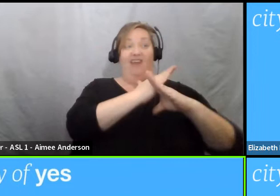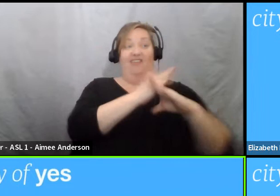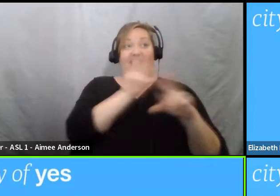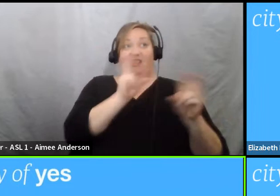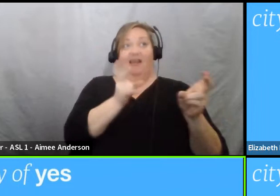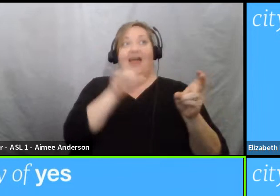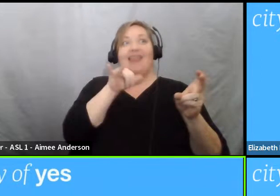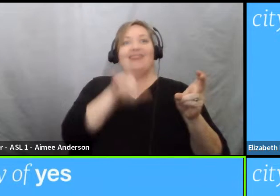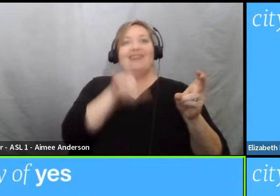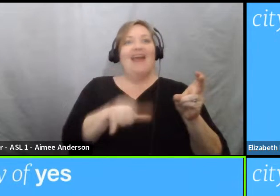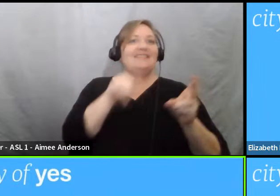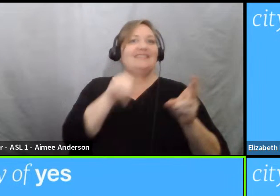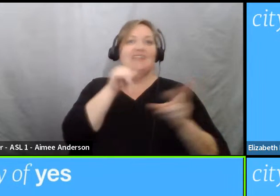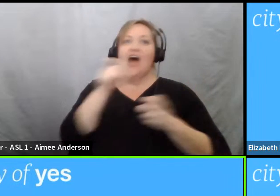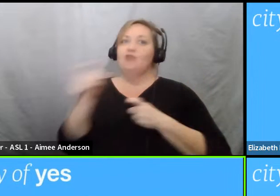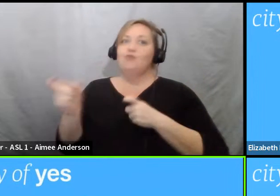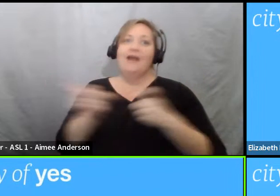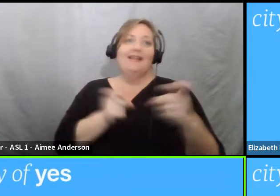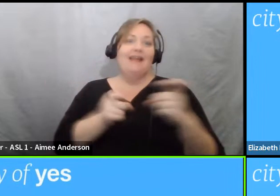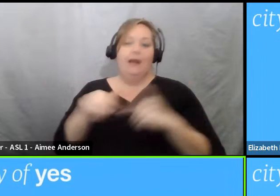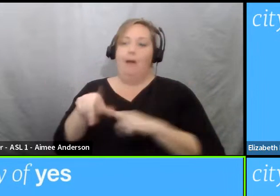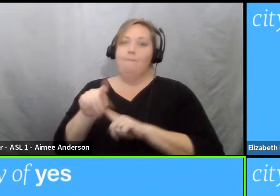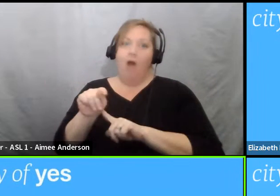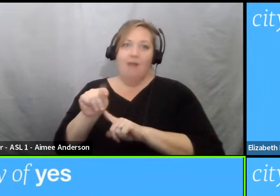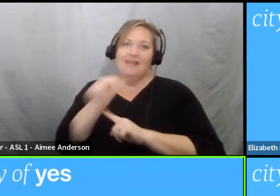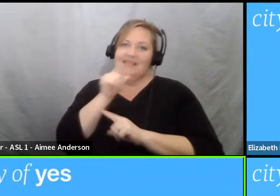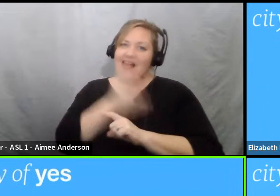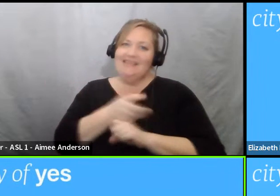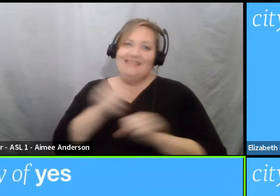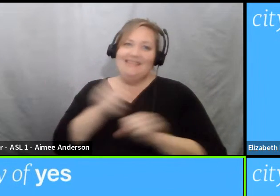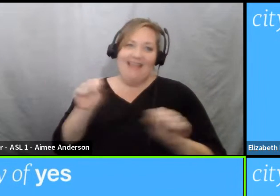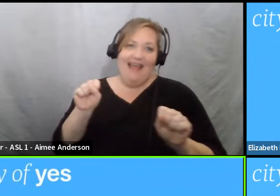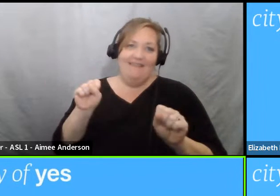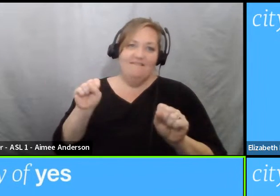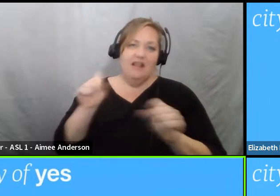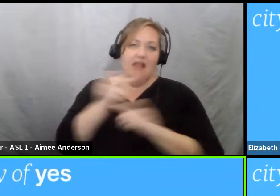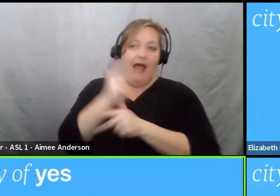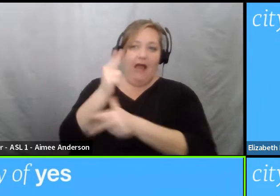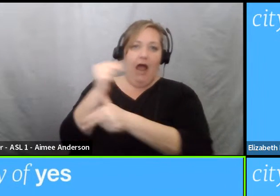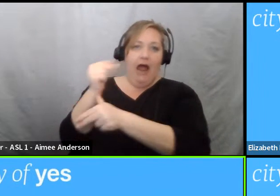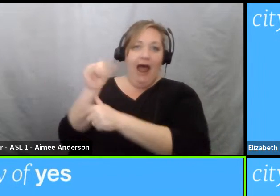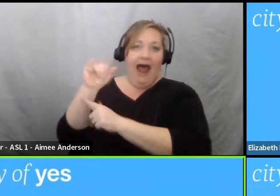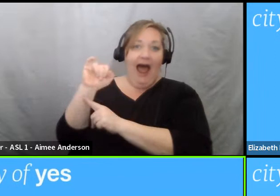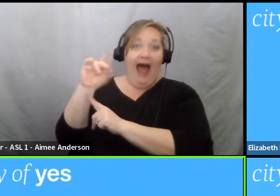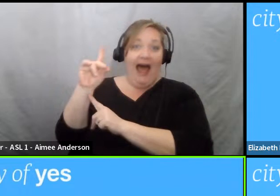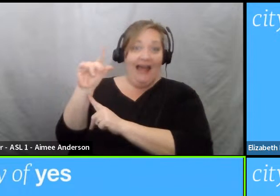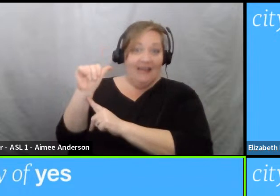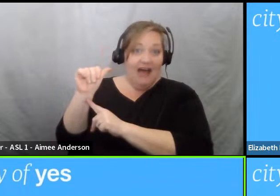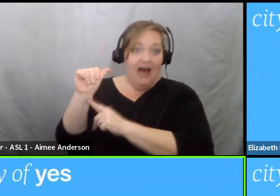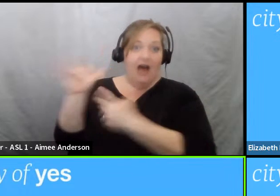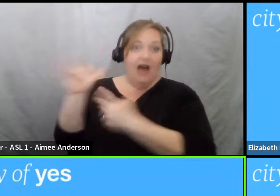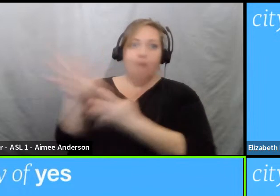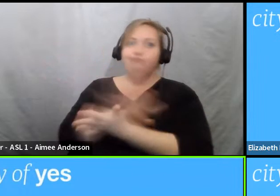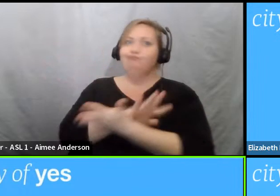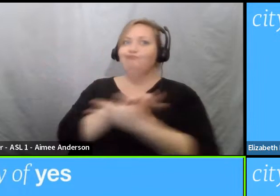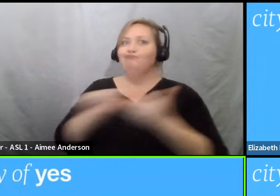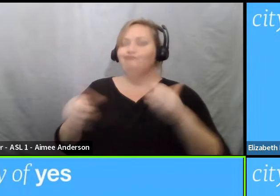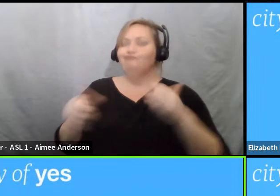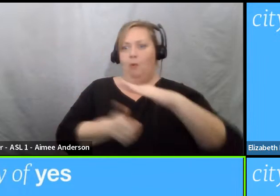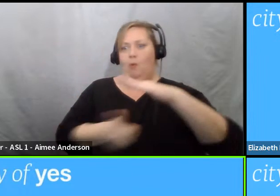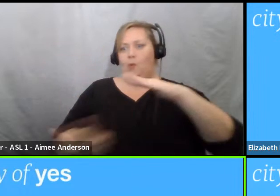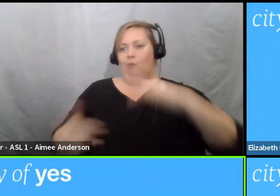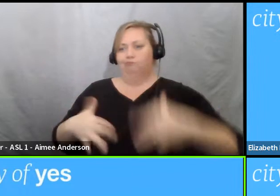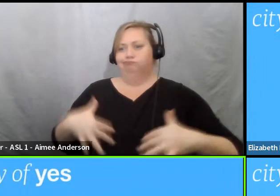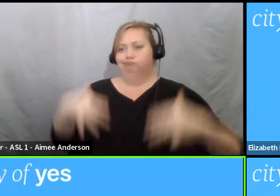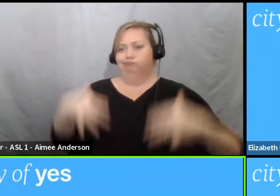completely unregulated apartments, and that's obviously unsafe, as tragedies like Hurricane Ida often demonstrate. So we are proposing